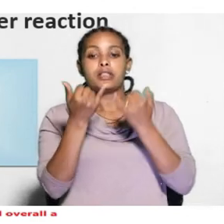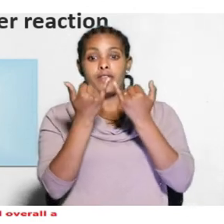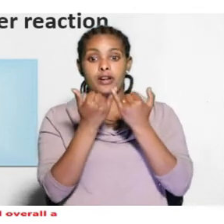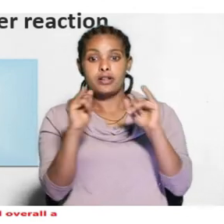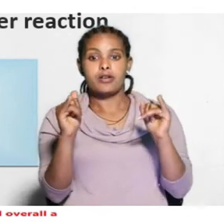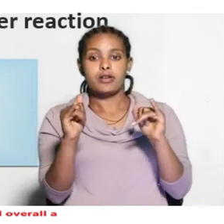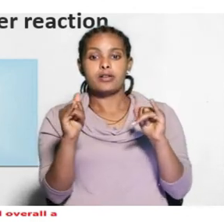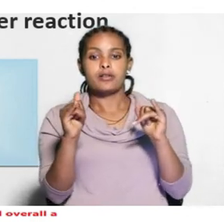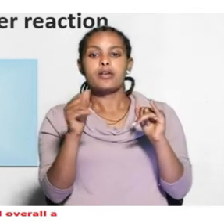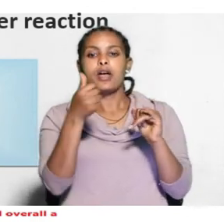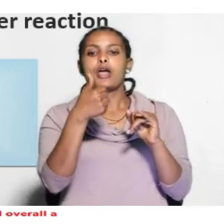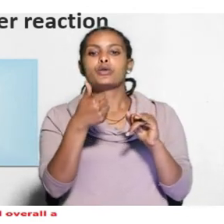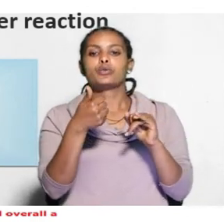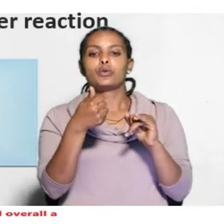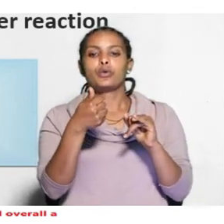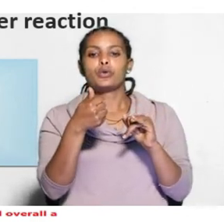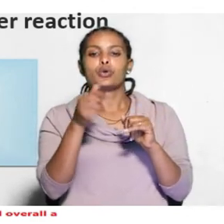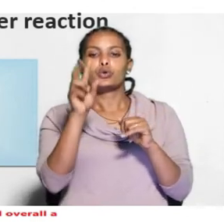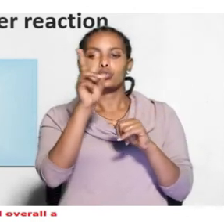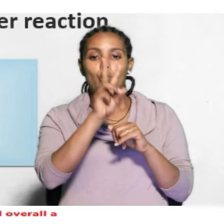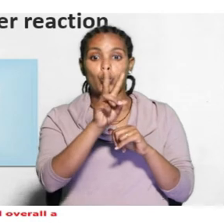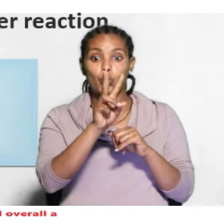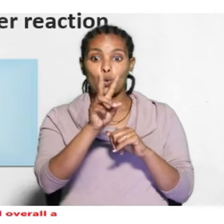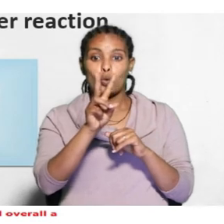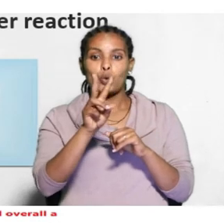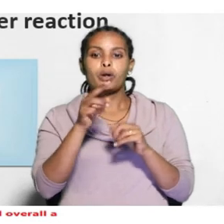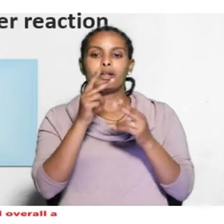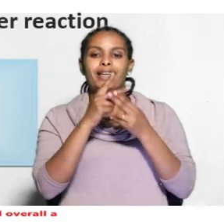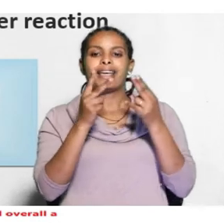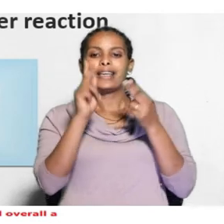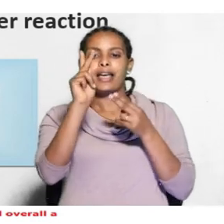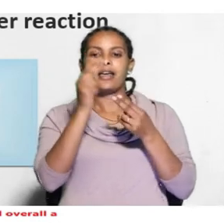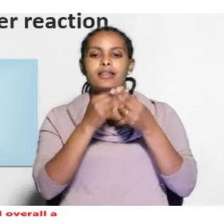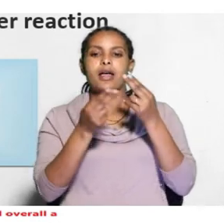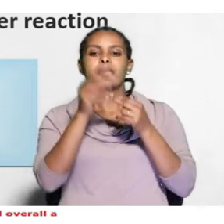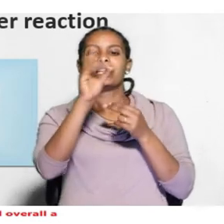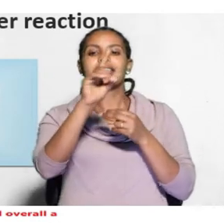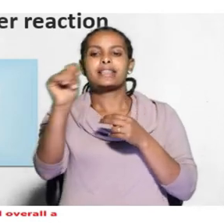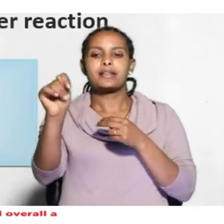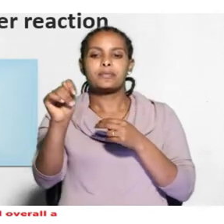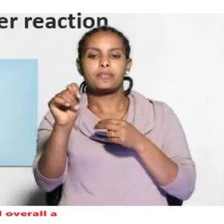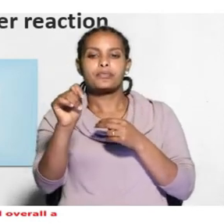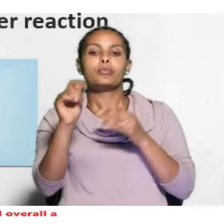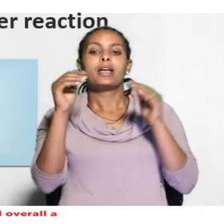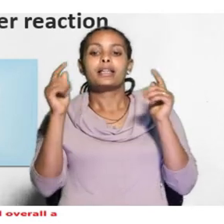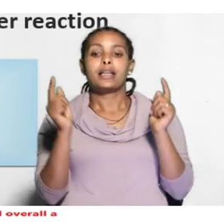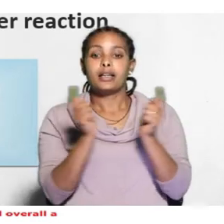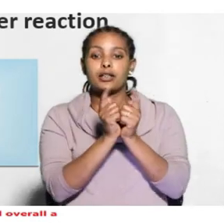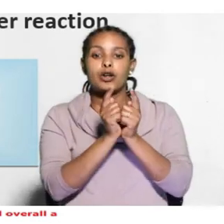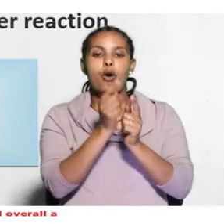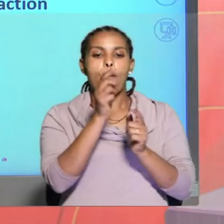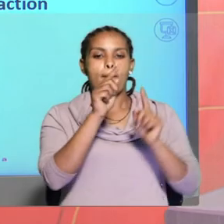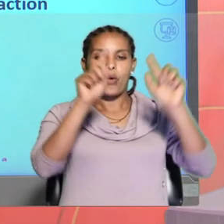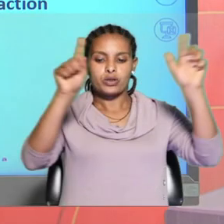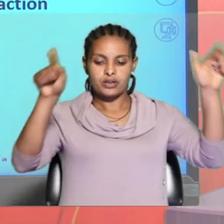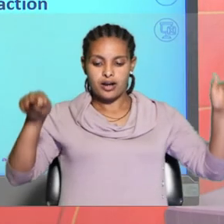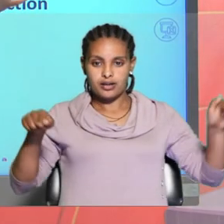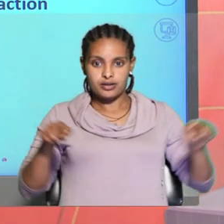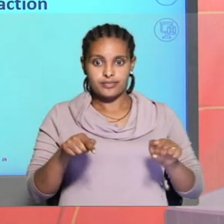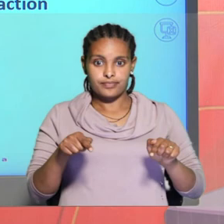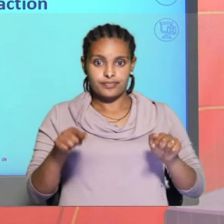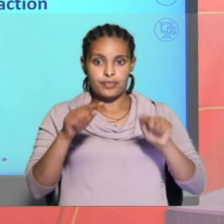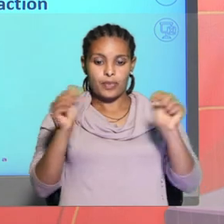by translation of a to the power 2 equal k times dt integrating both sides